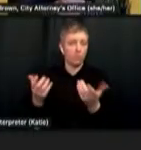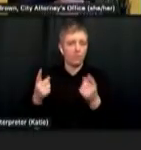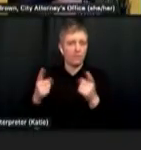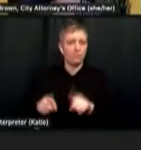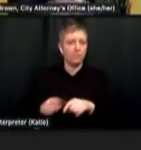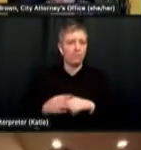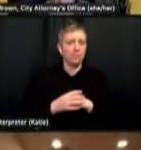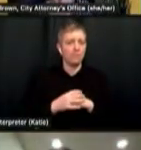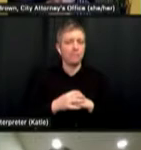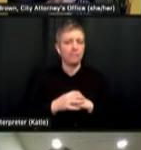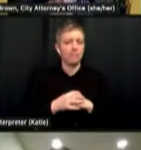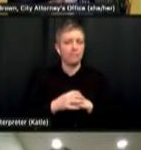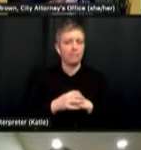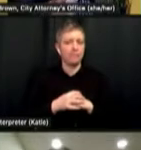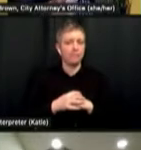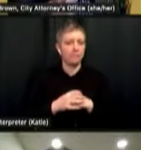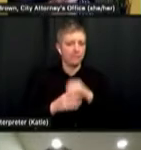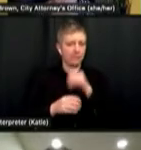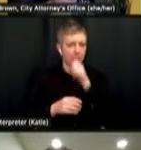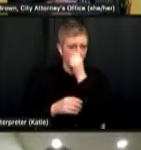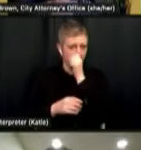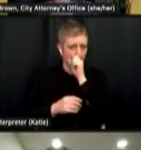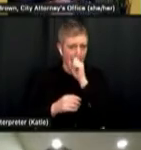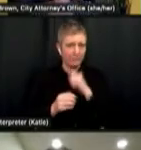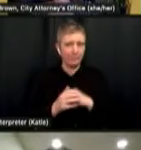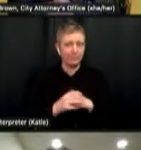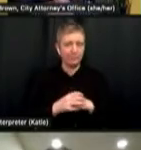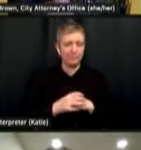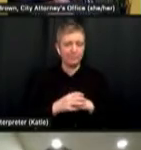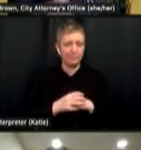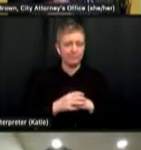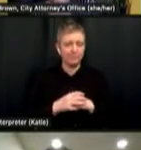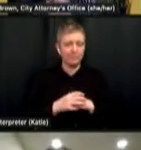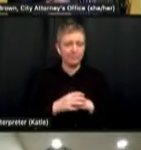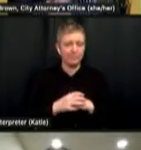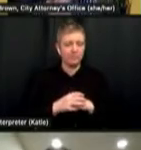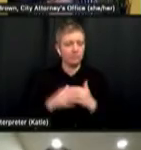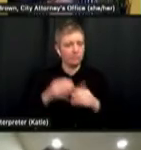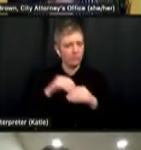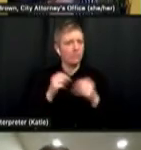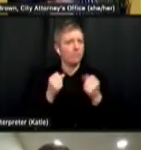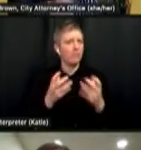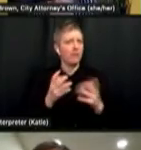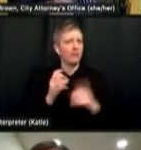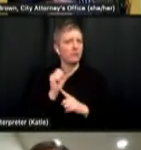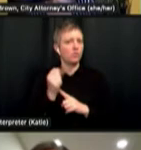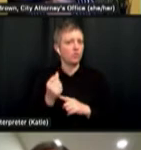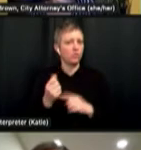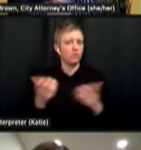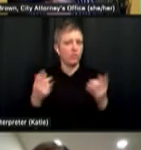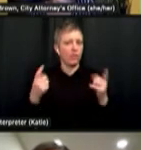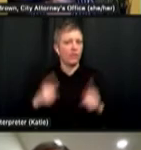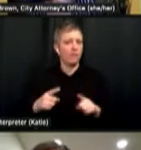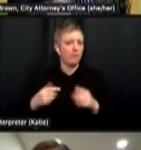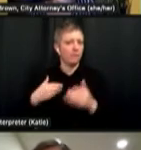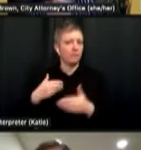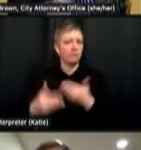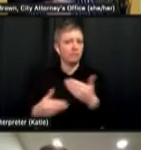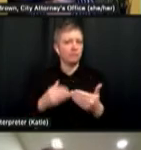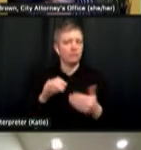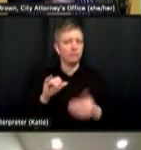of the process that's taken place that remind us of the Department of